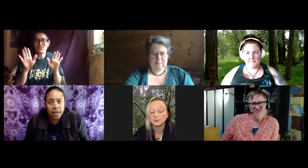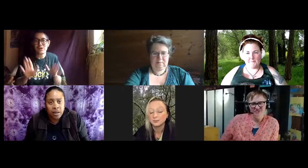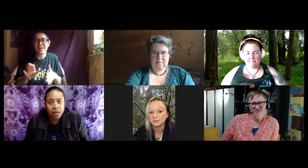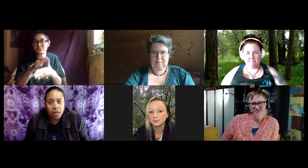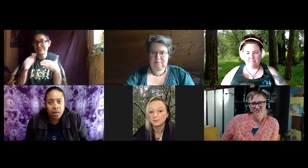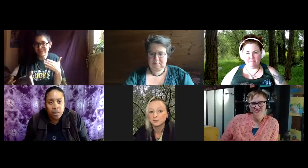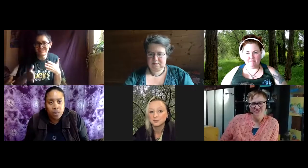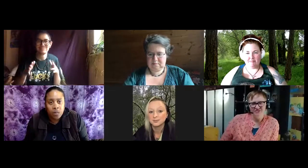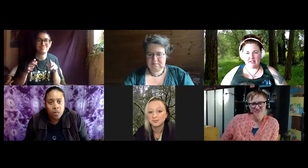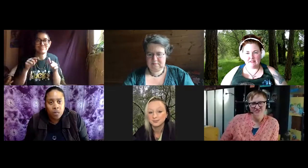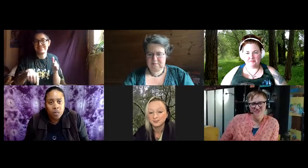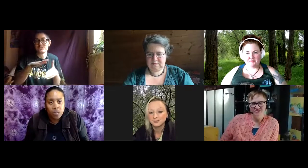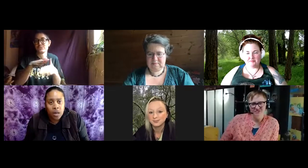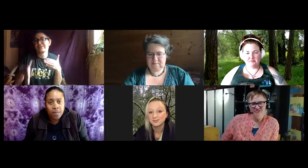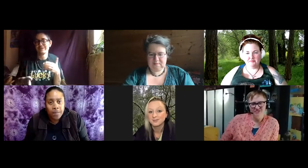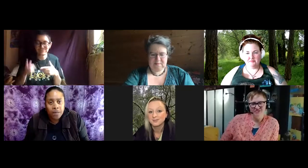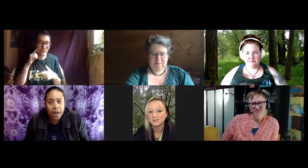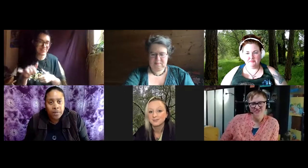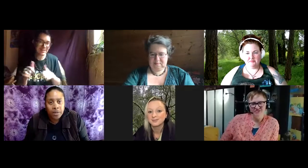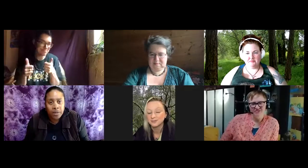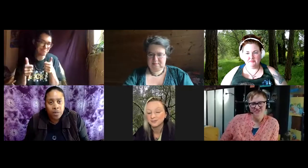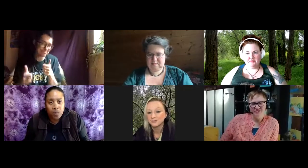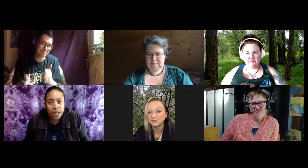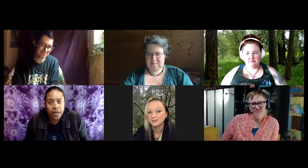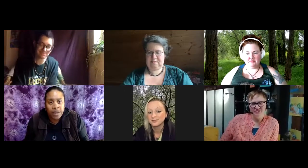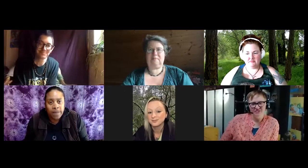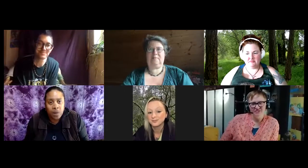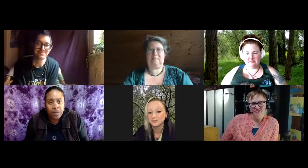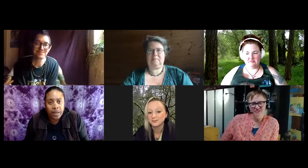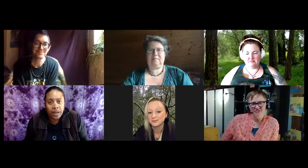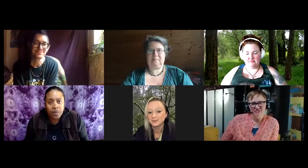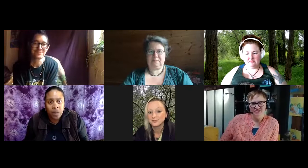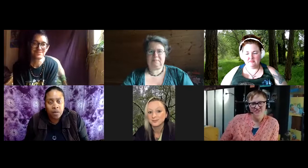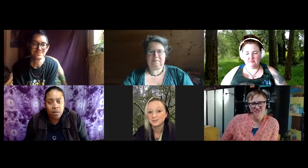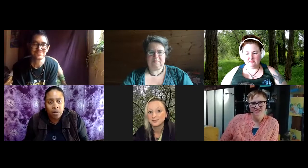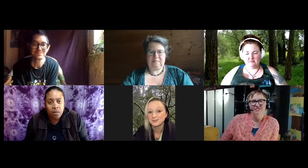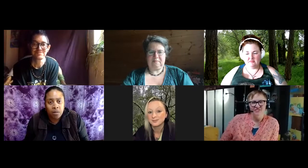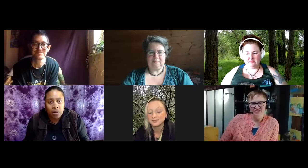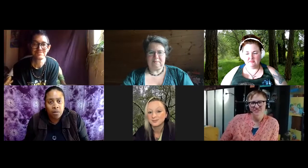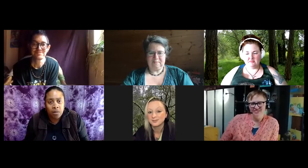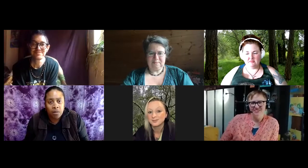tonight. And so it's possible during the weekend. I've noticed that as well.